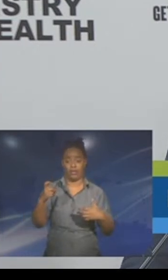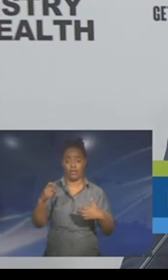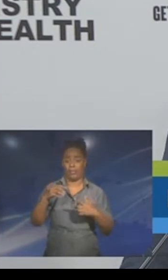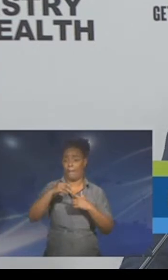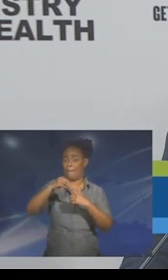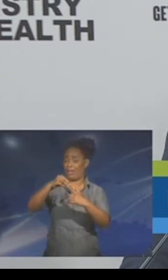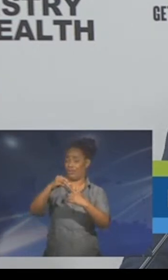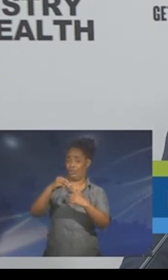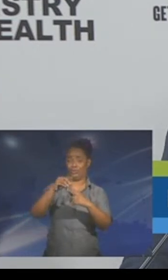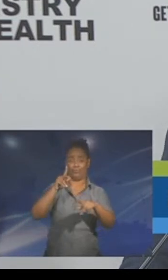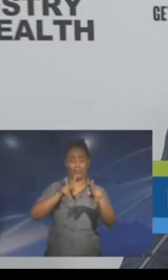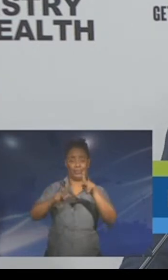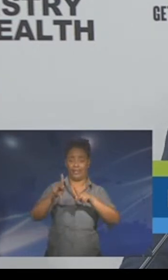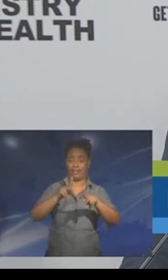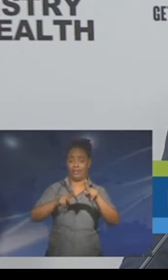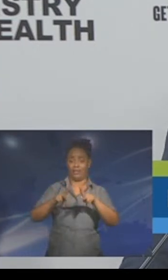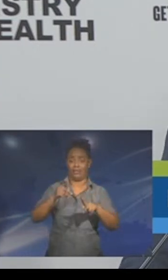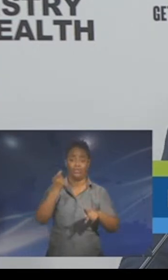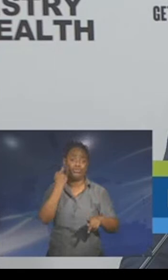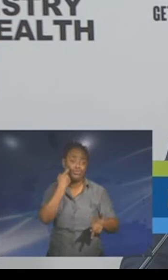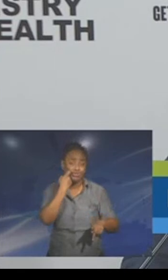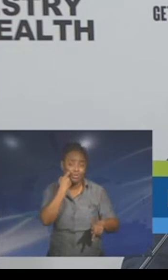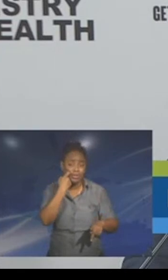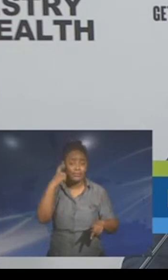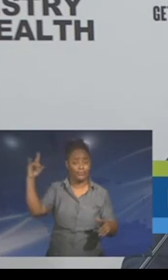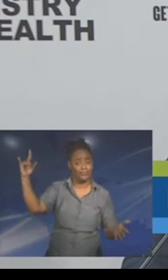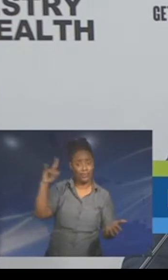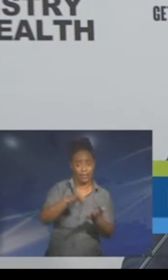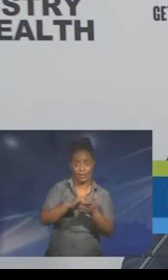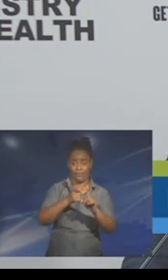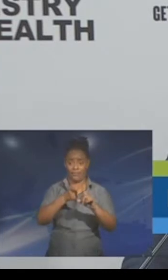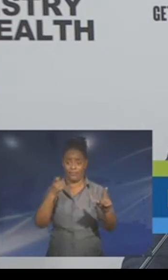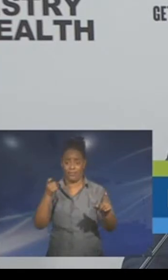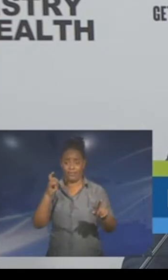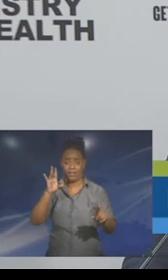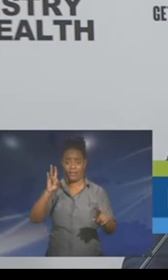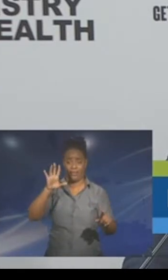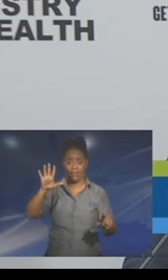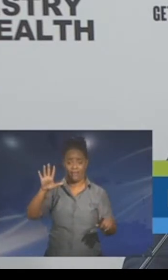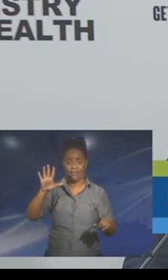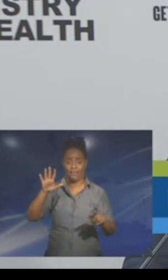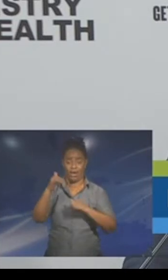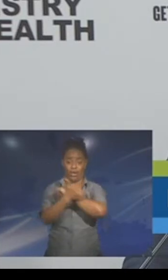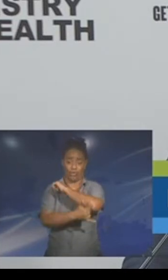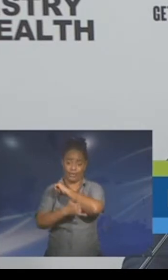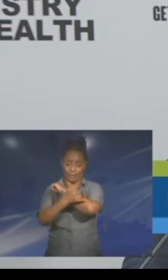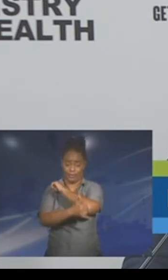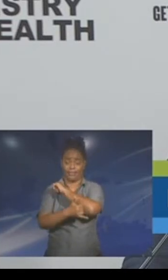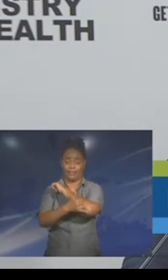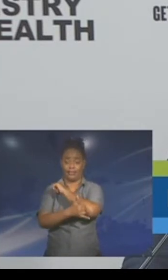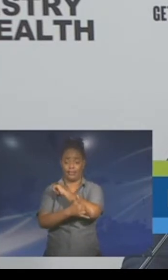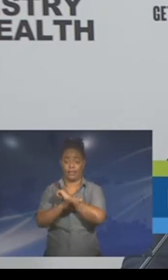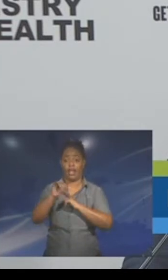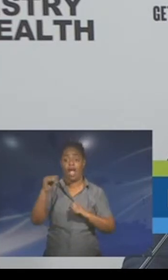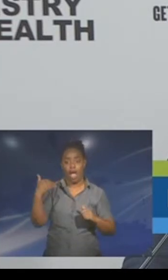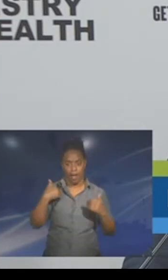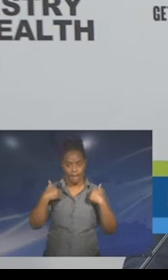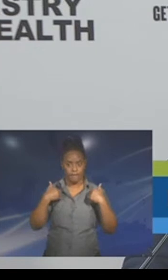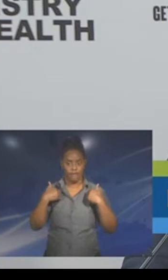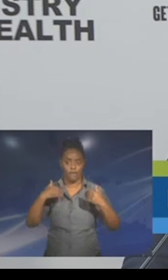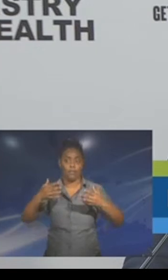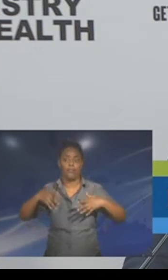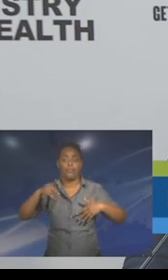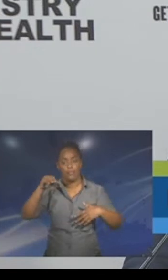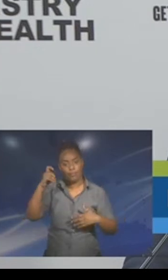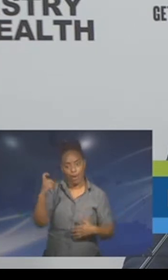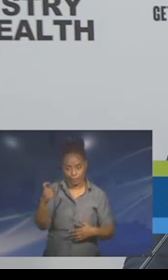of those, is this 75 countries still? Yeah. 75 countries that have been identified as having monkeypox cases.